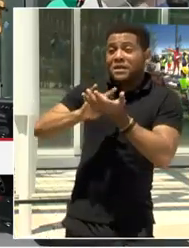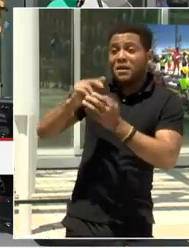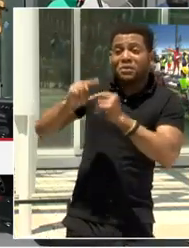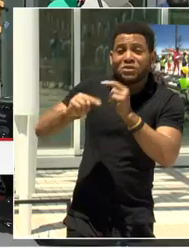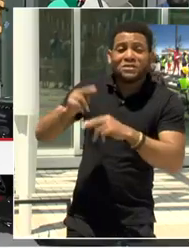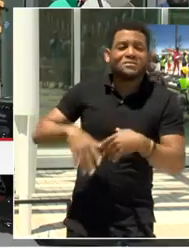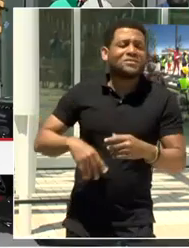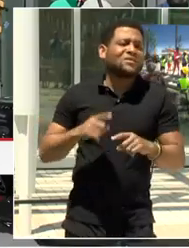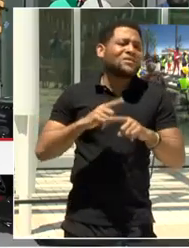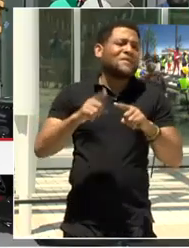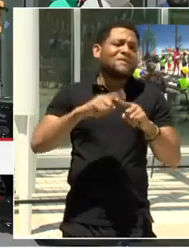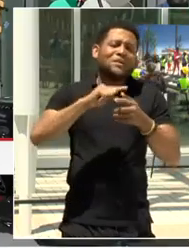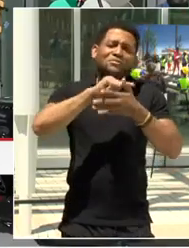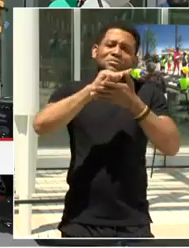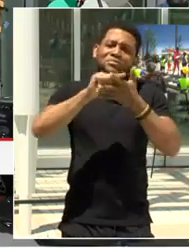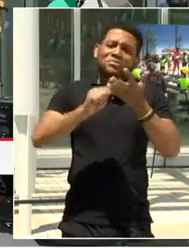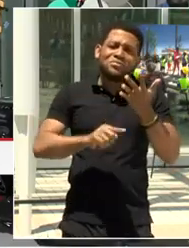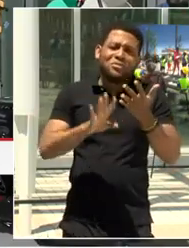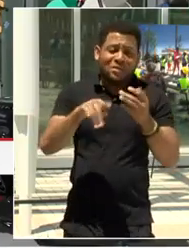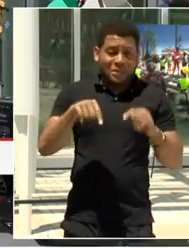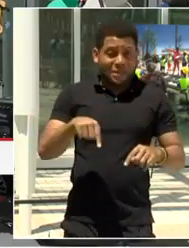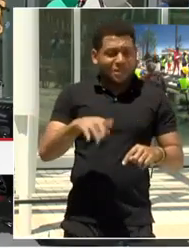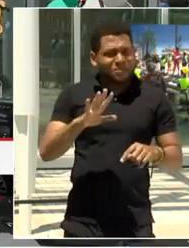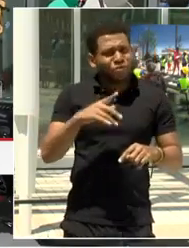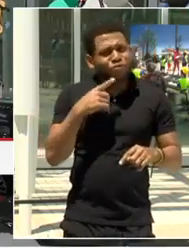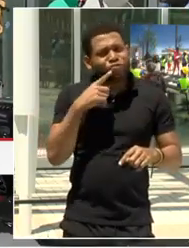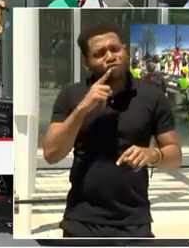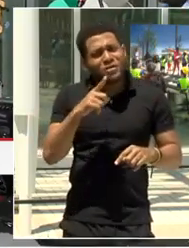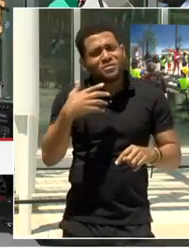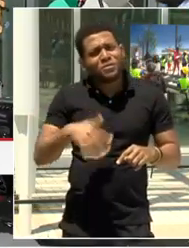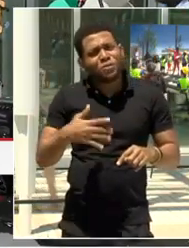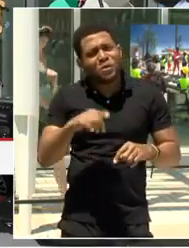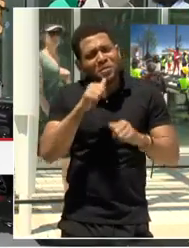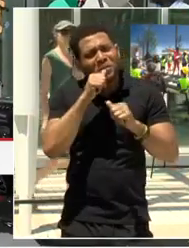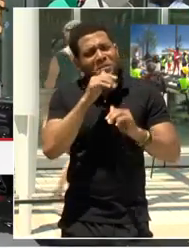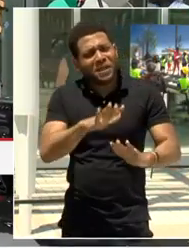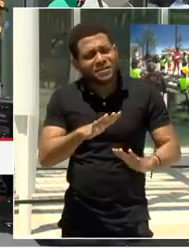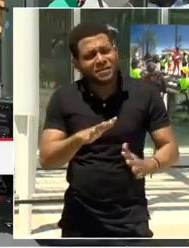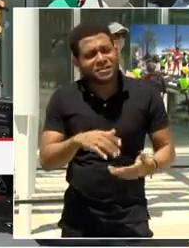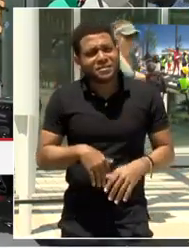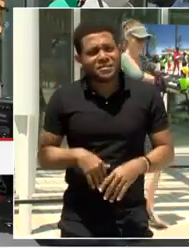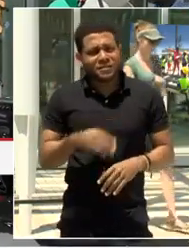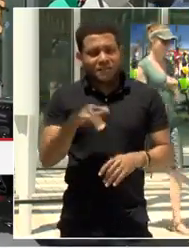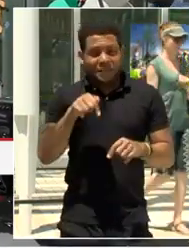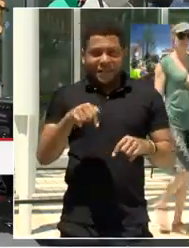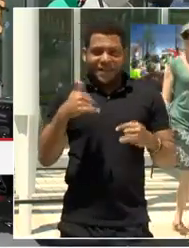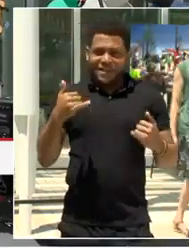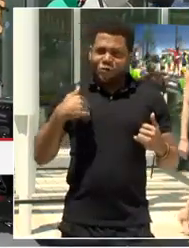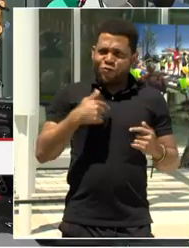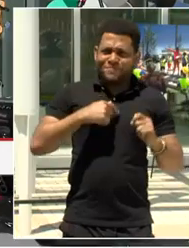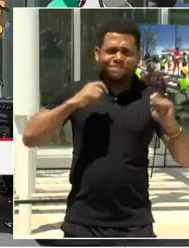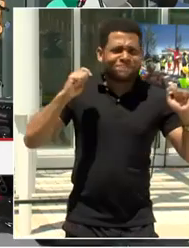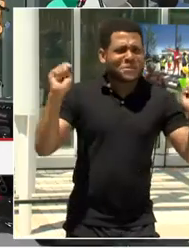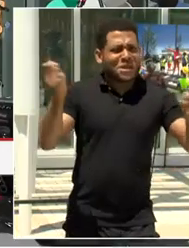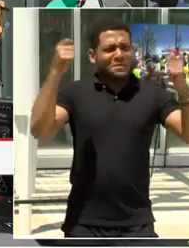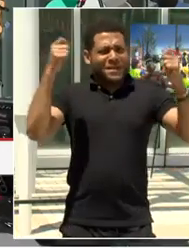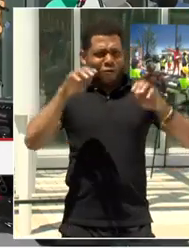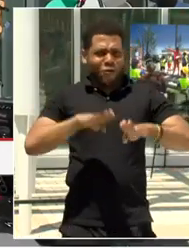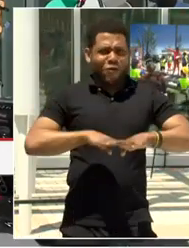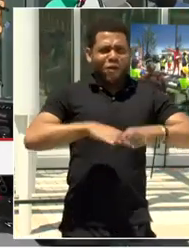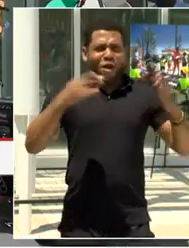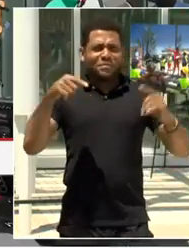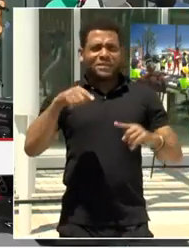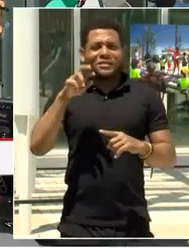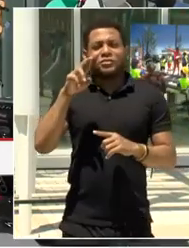a blessing day to celebrate the grand opening of the Reservoir Park Recreation